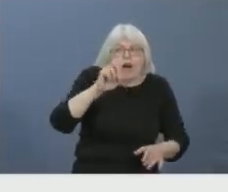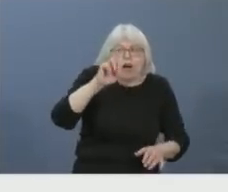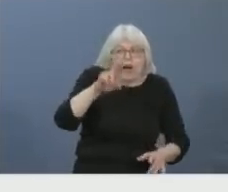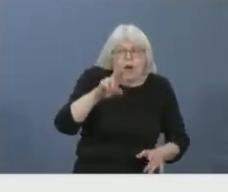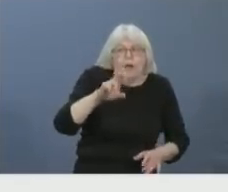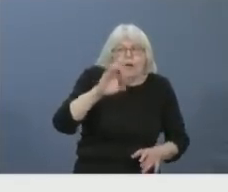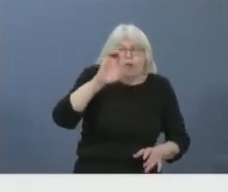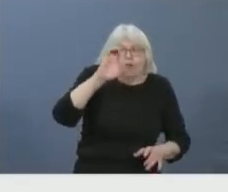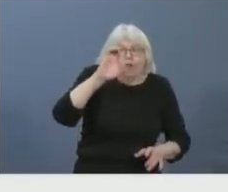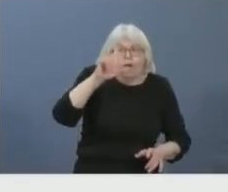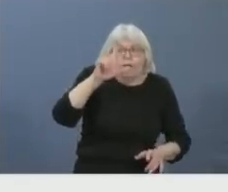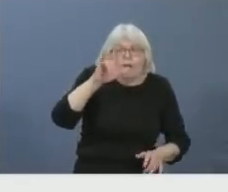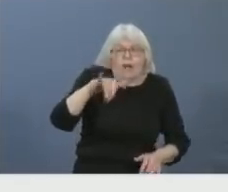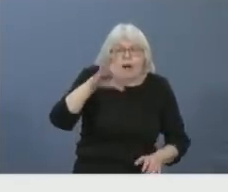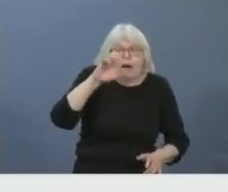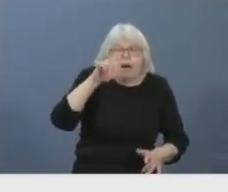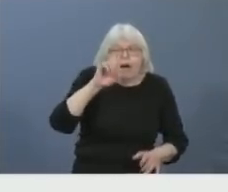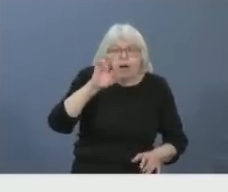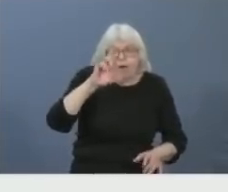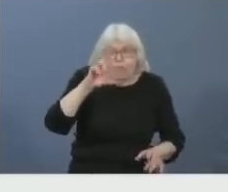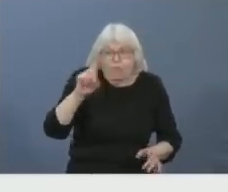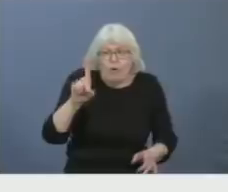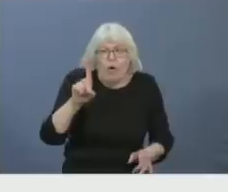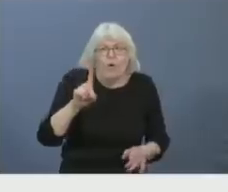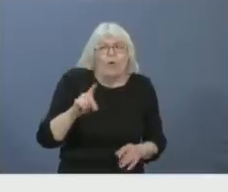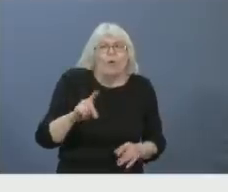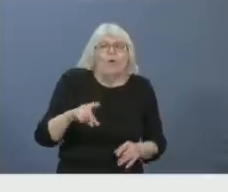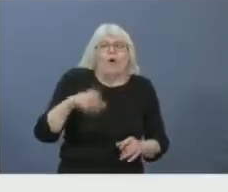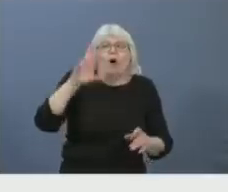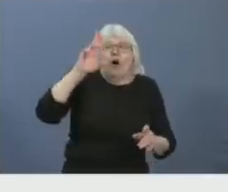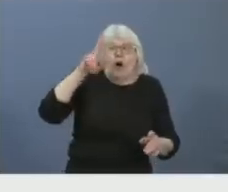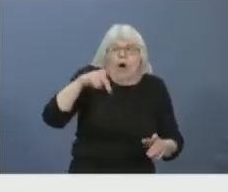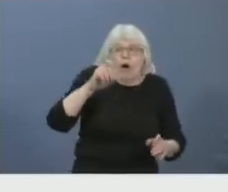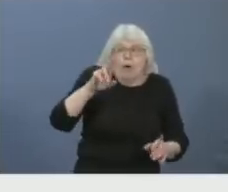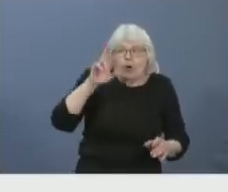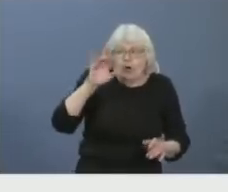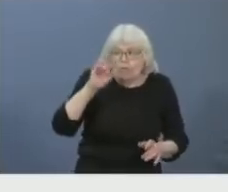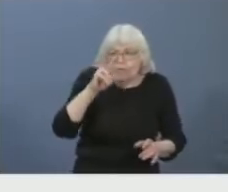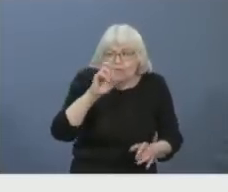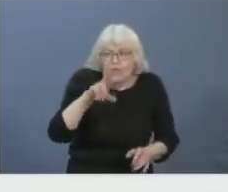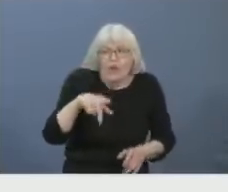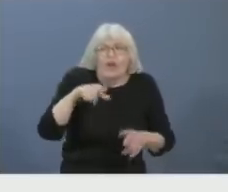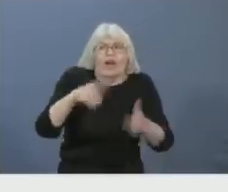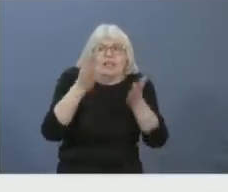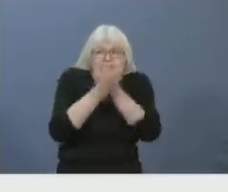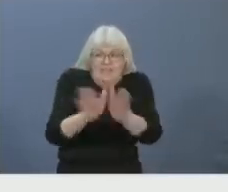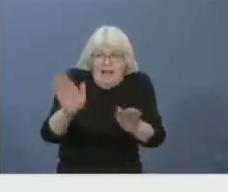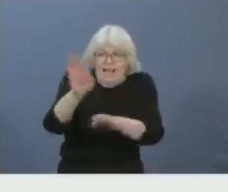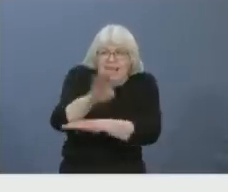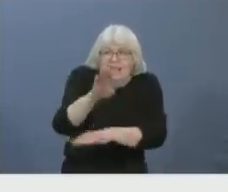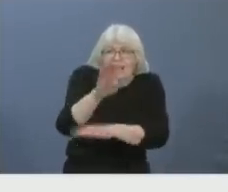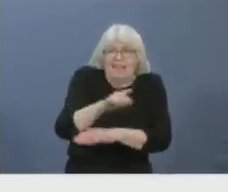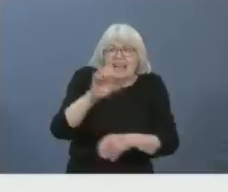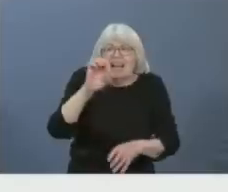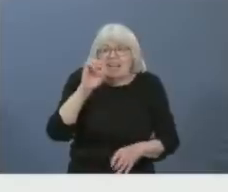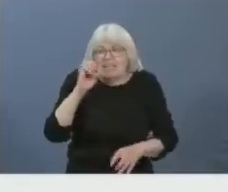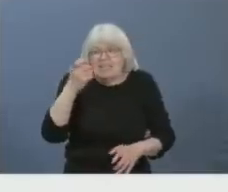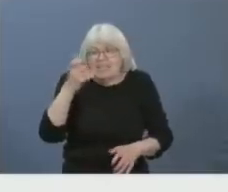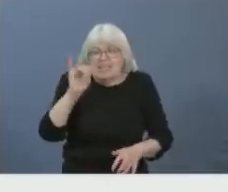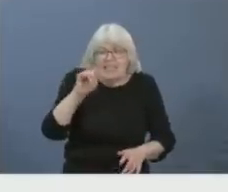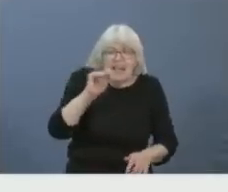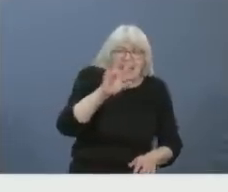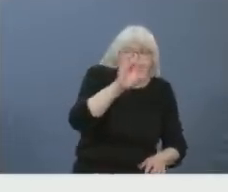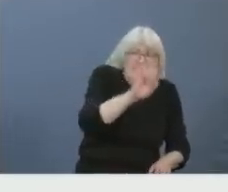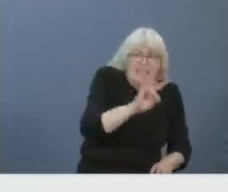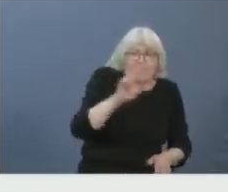late evening on Sunday, Highway 103 was closed between exit 27 and exit 29, and mandatory evacuations were in effect for a